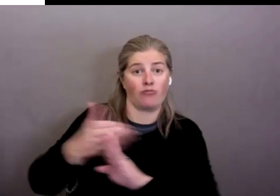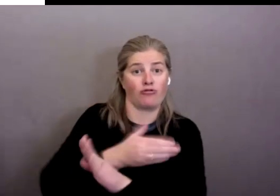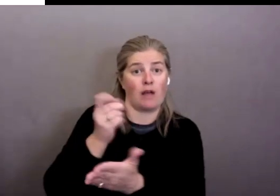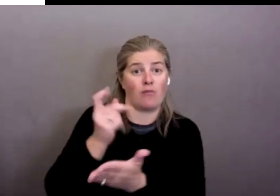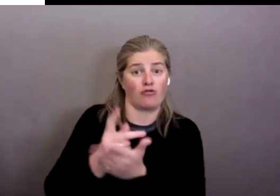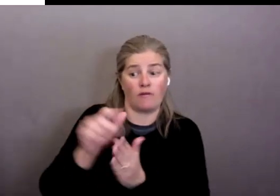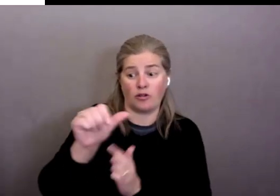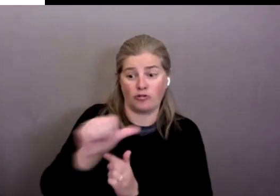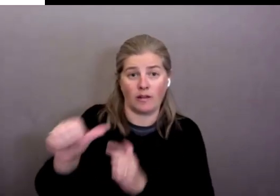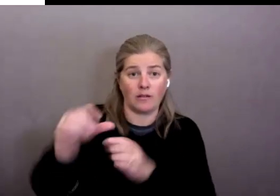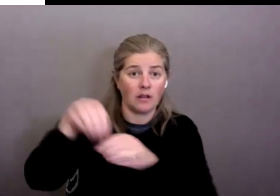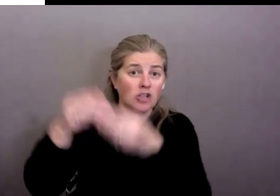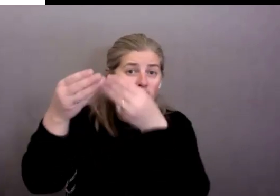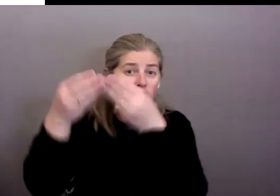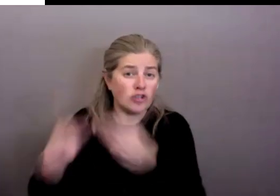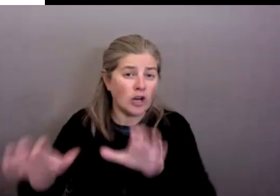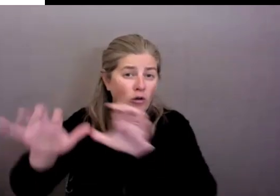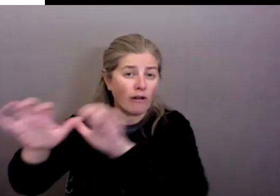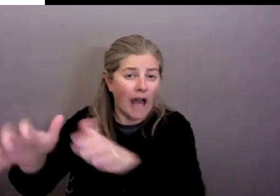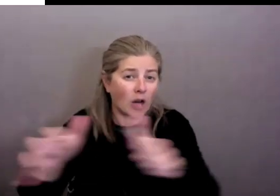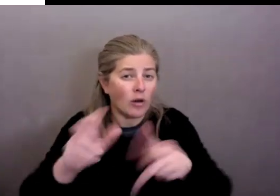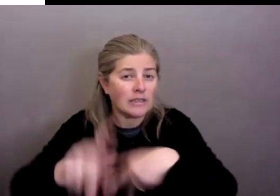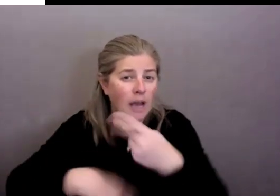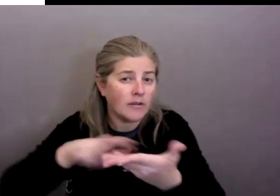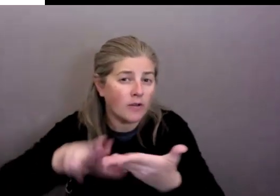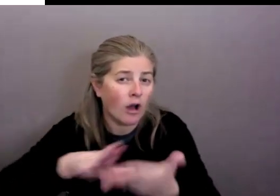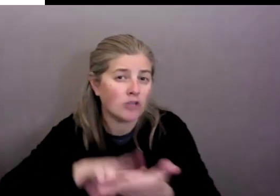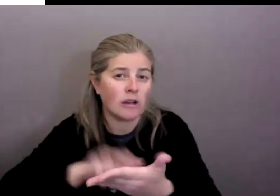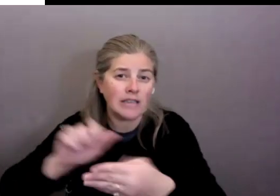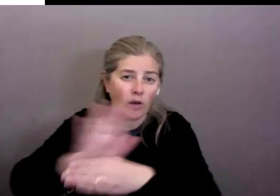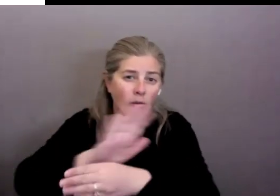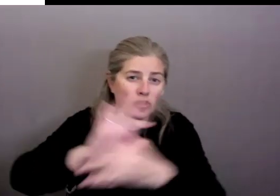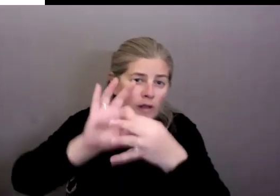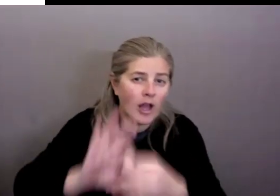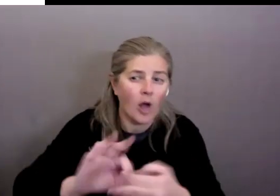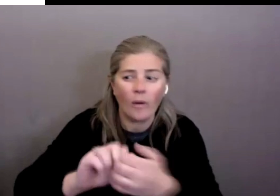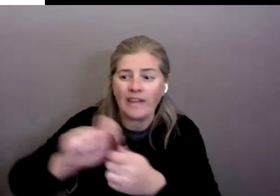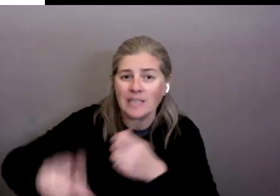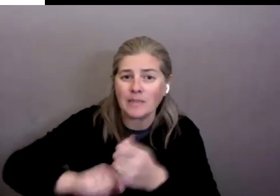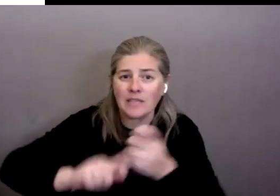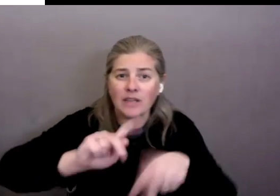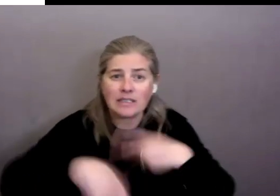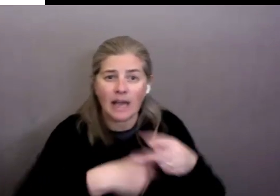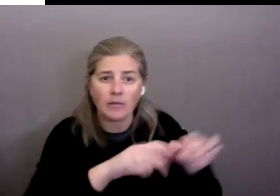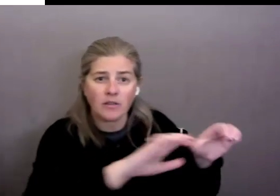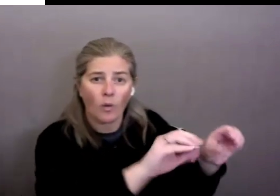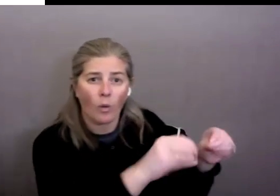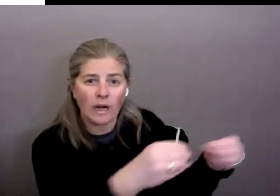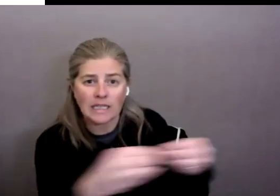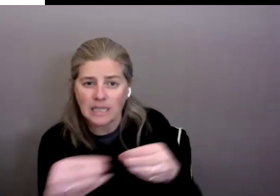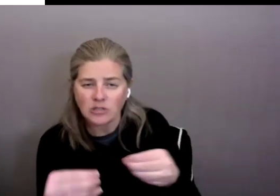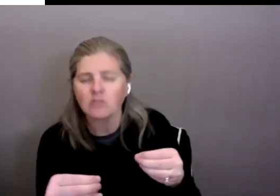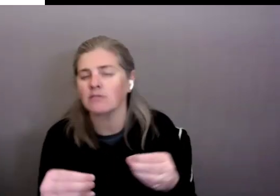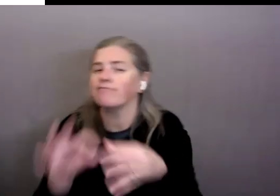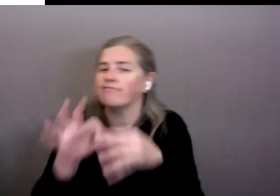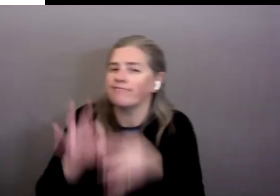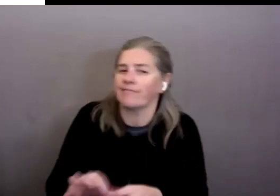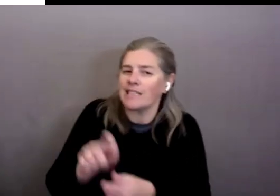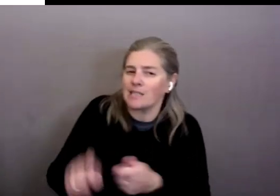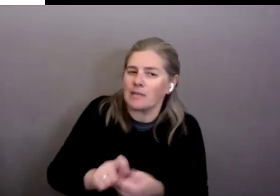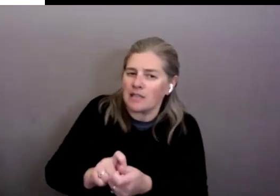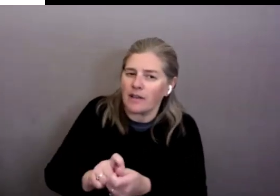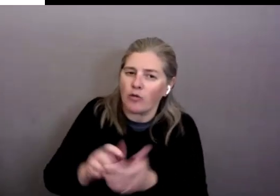engage in a general category of contracts and commercial relationships with certain types of organization, subject to certain conditions and a commitment to